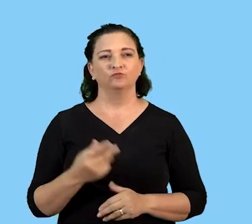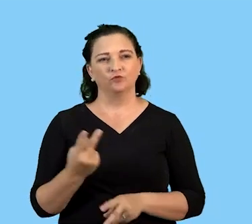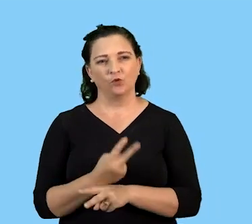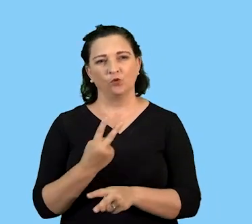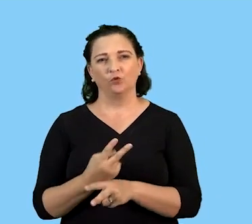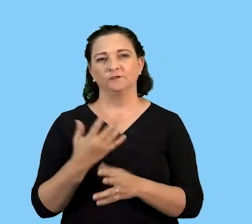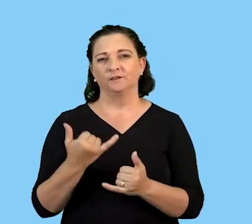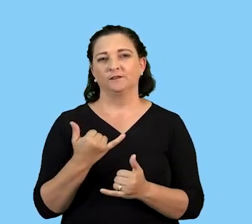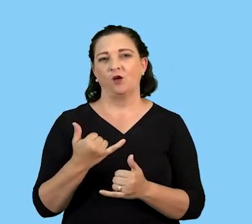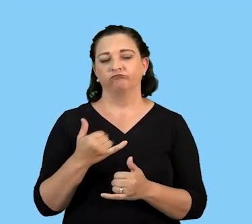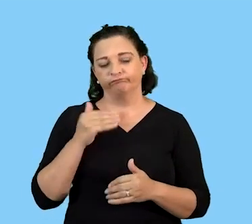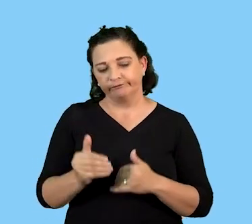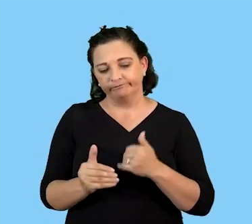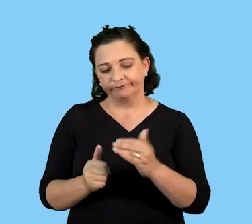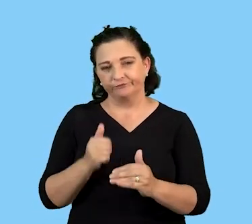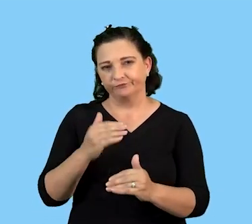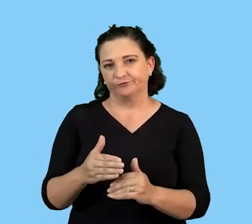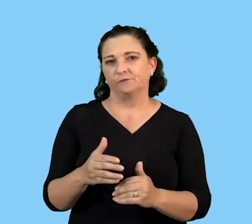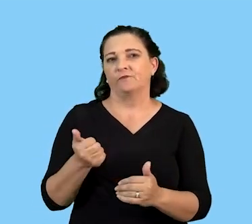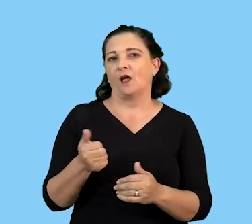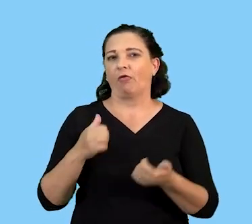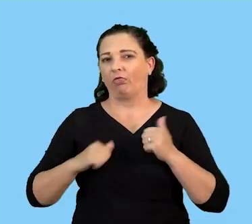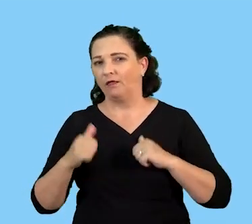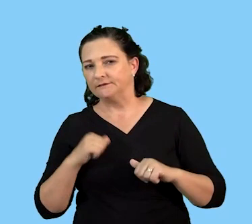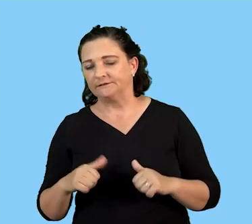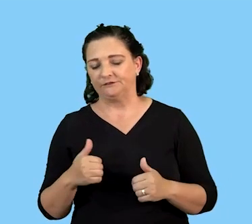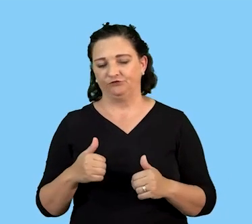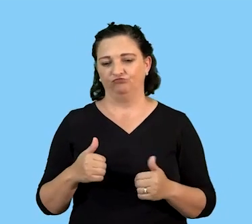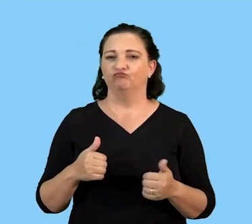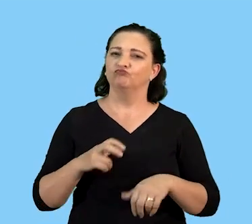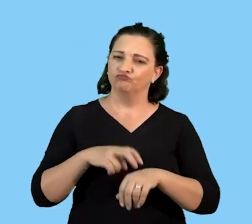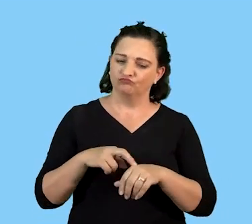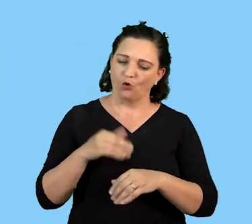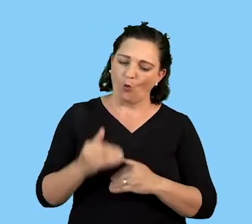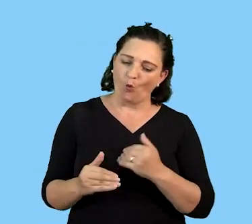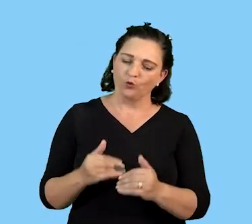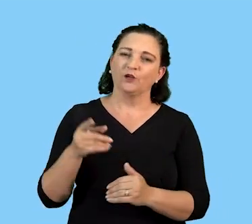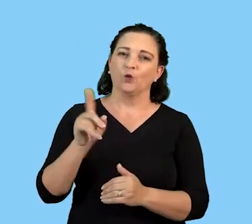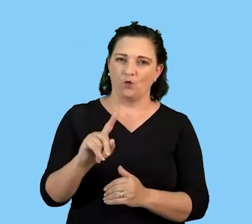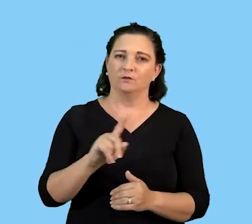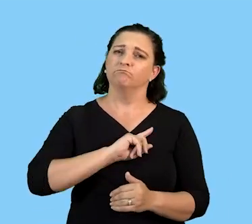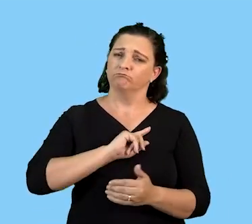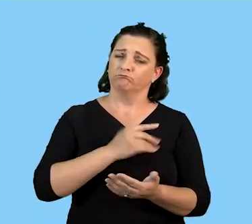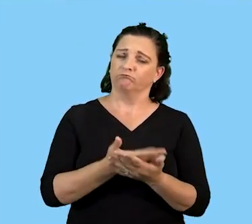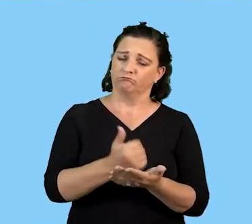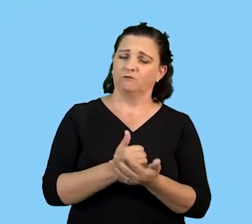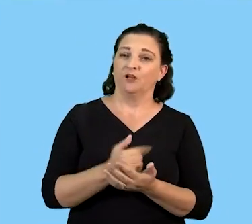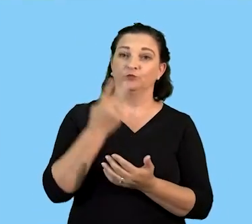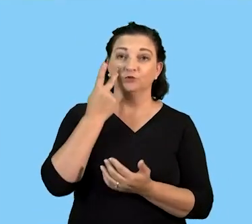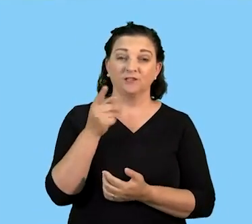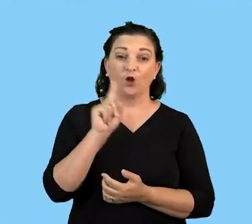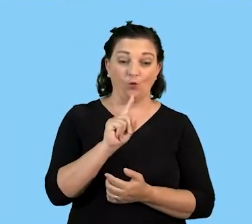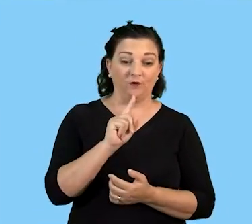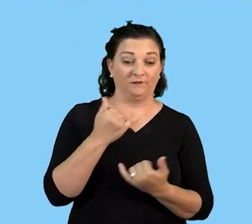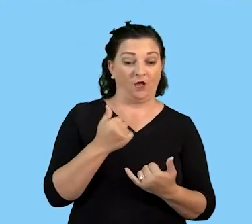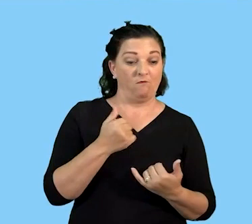the sequence or order in which activities or tasks must be completed. So timelines assist in order